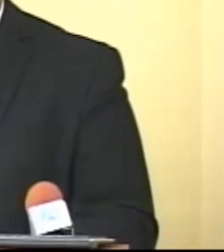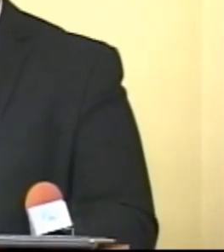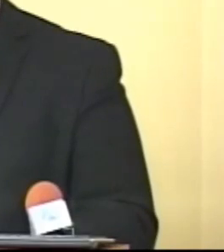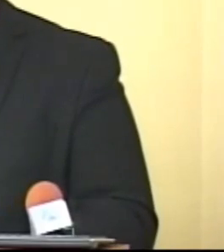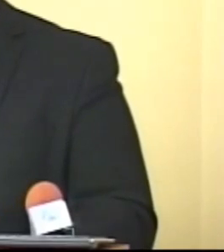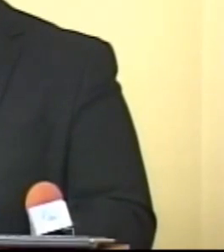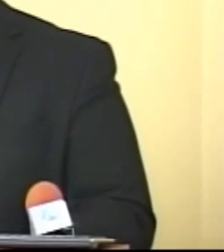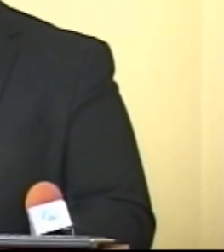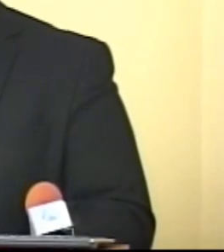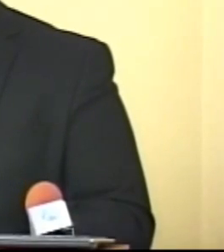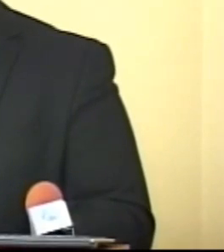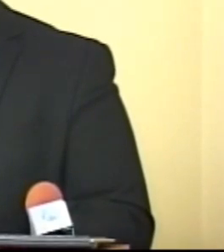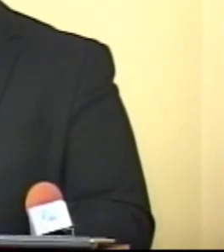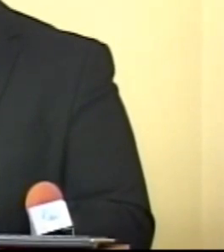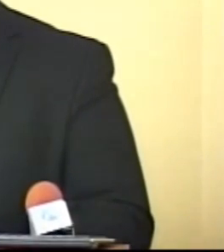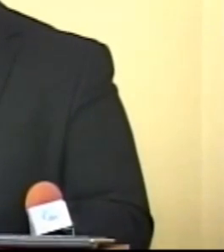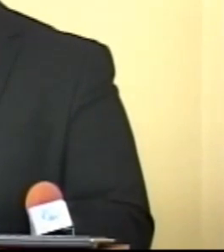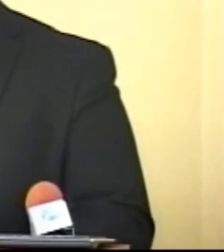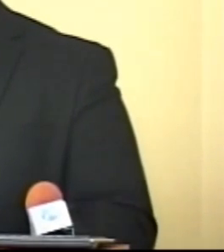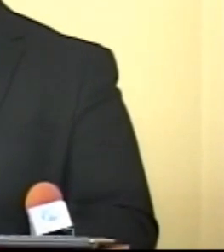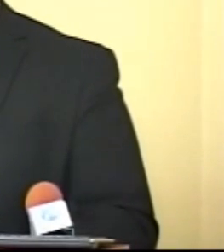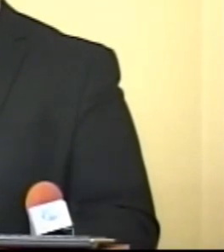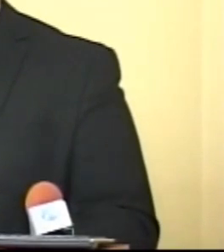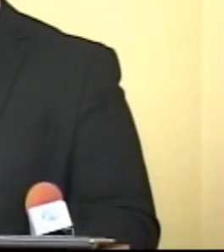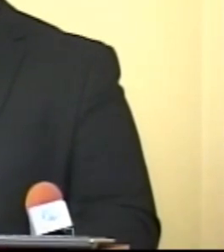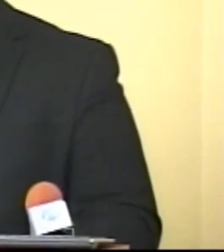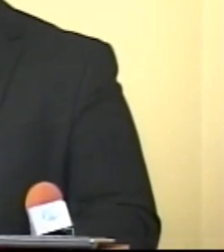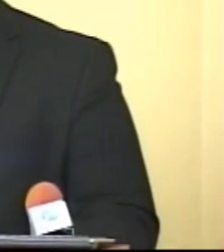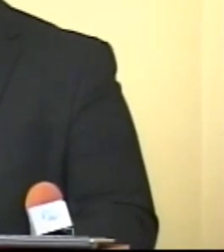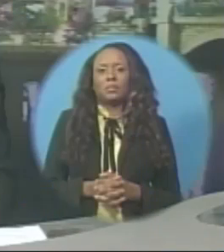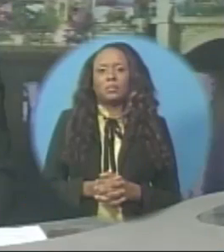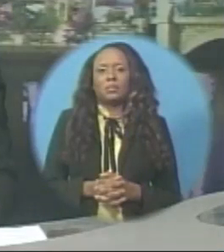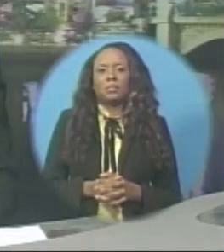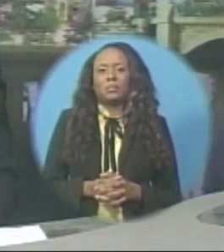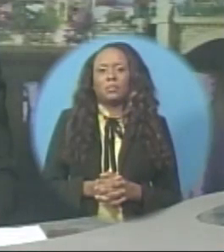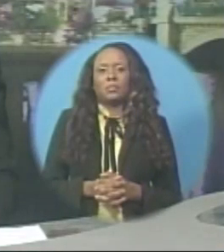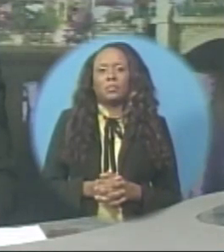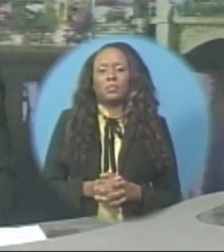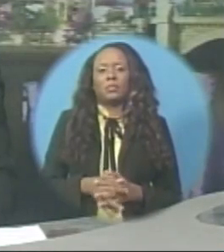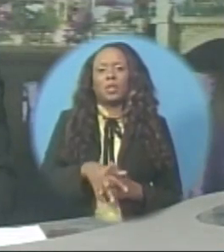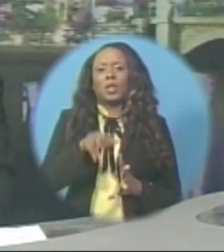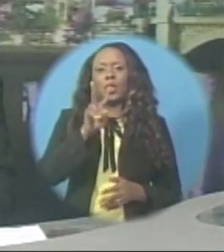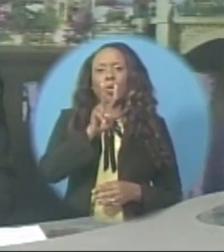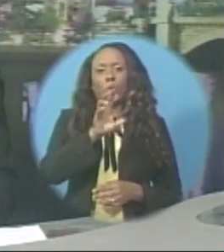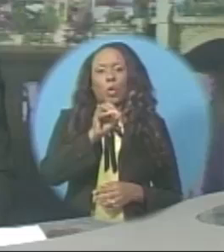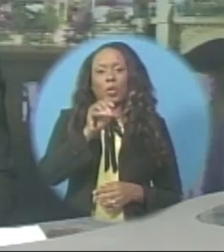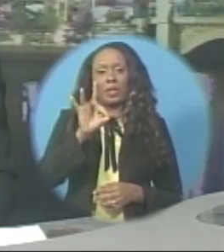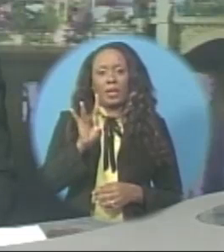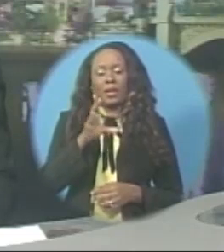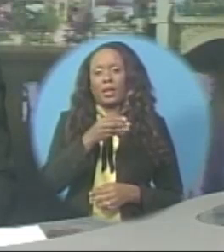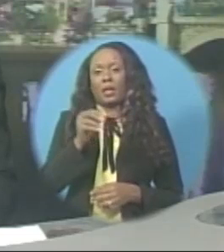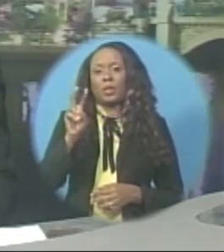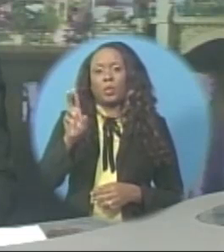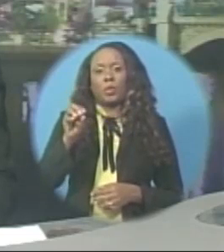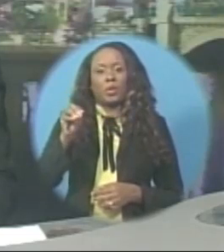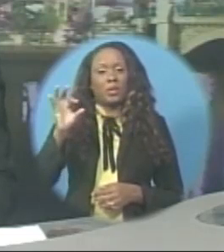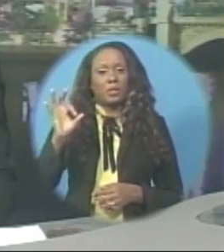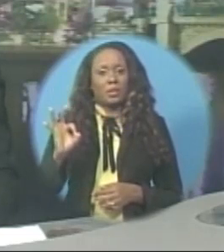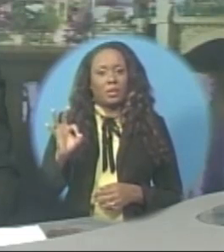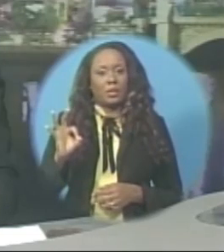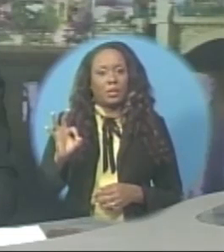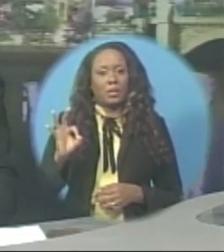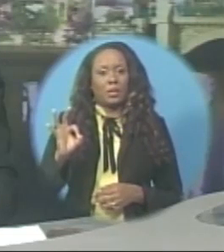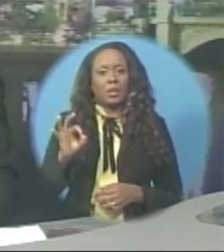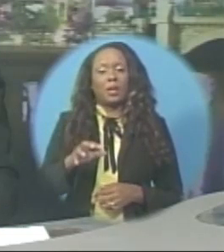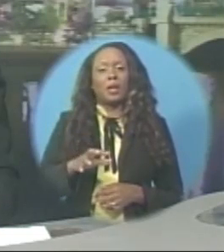you as well as others waiting to be served. The 2008 and 2009 First Place